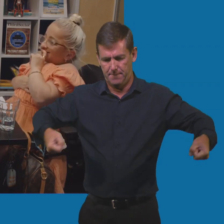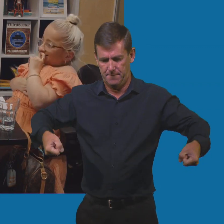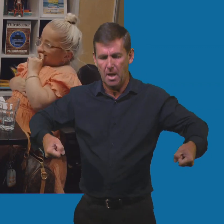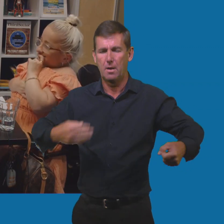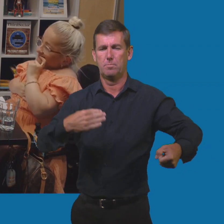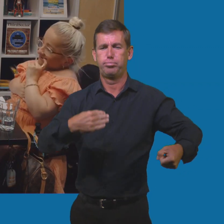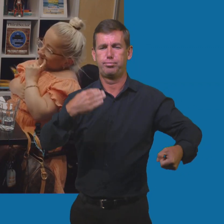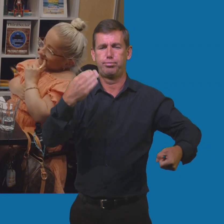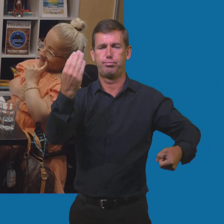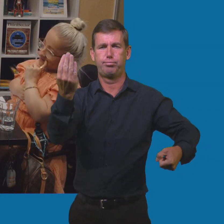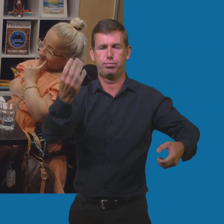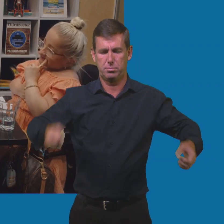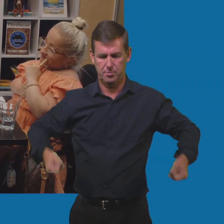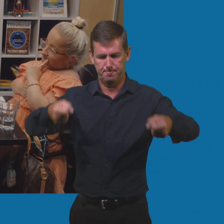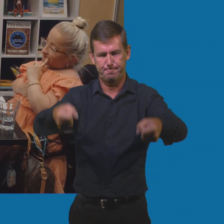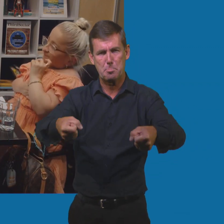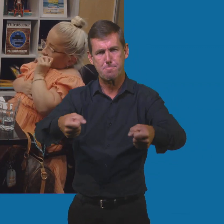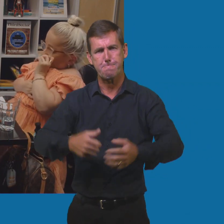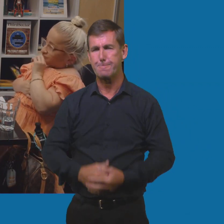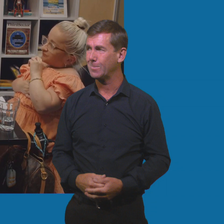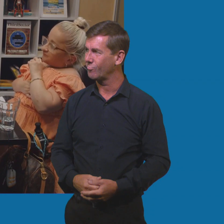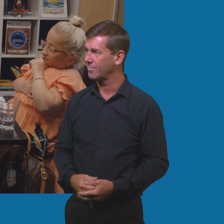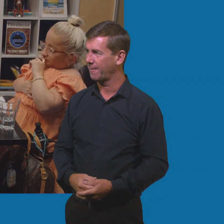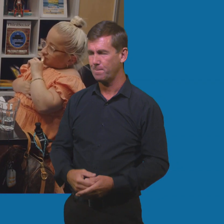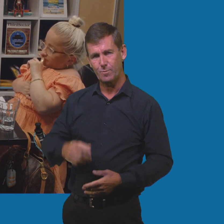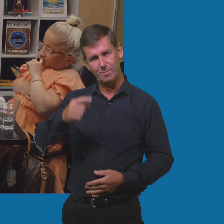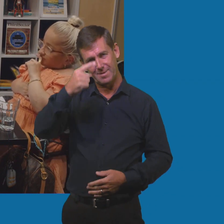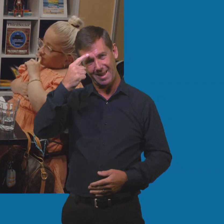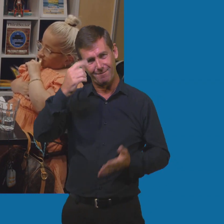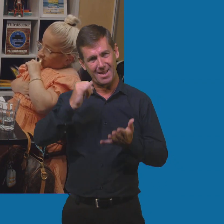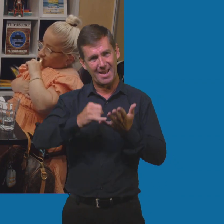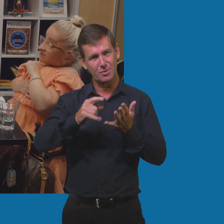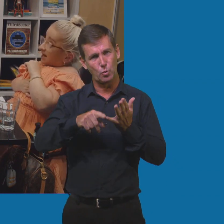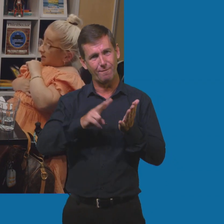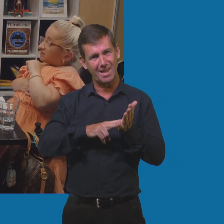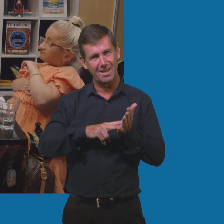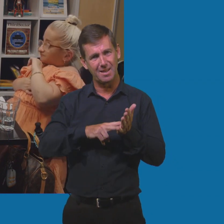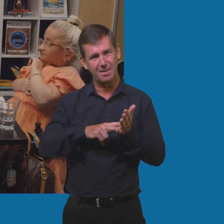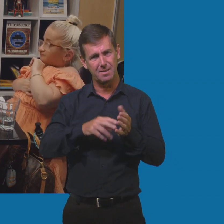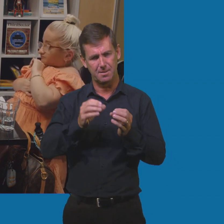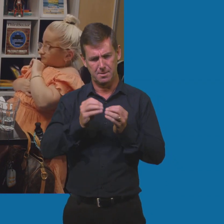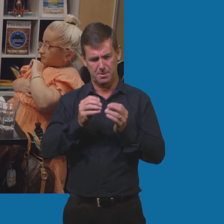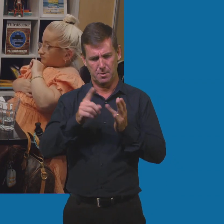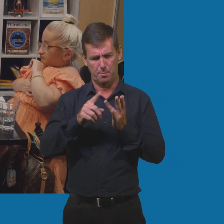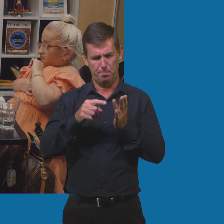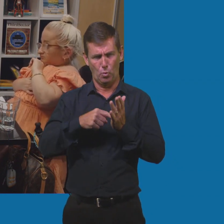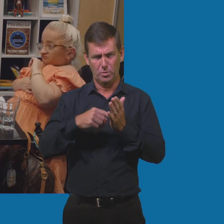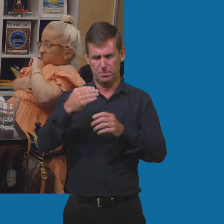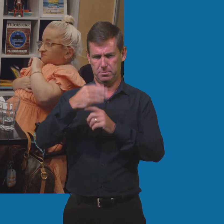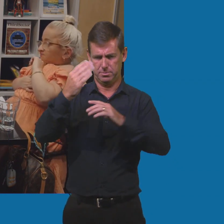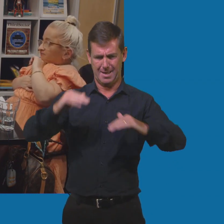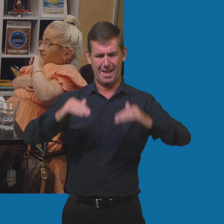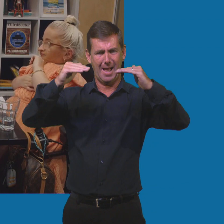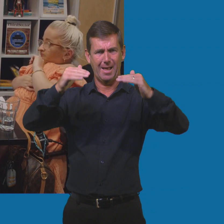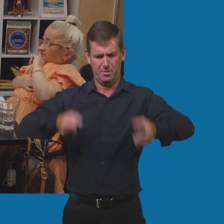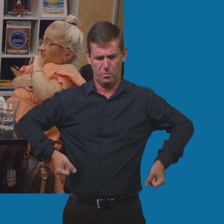And the other reason that's helpful is some boots, particularly if you need a bigger car or you've got an SUV, the boot is actually really quite high when it's open. And if you're in a wheelchair, it's going to be